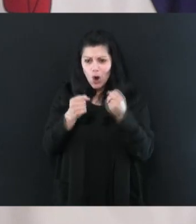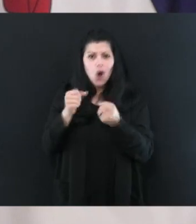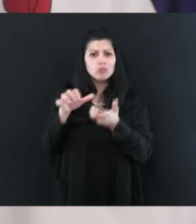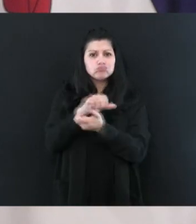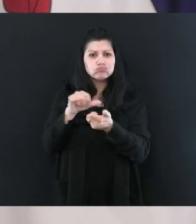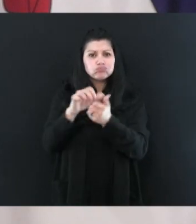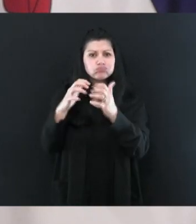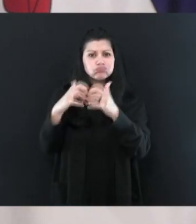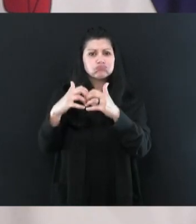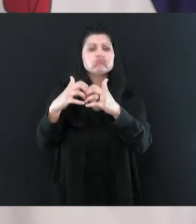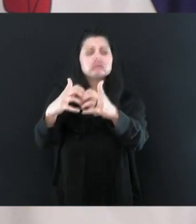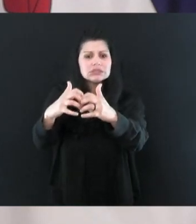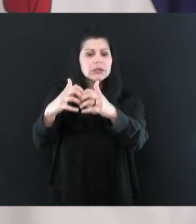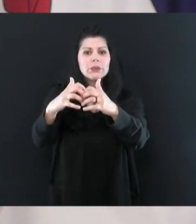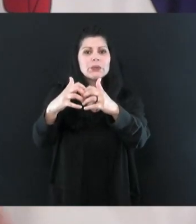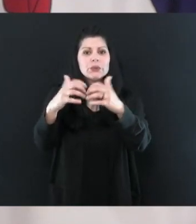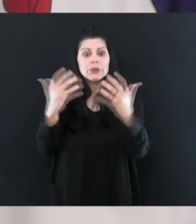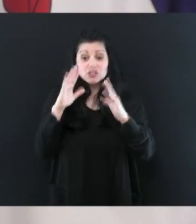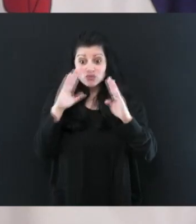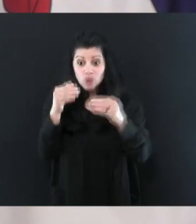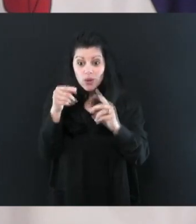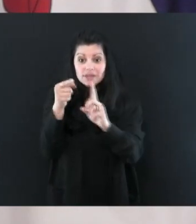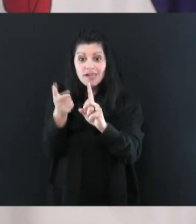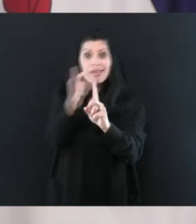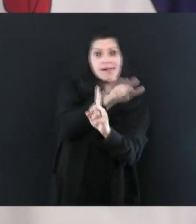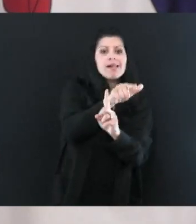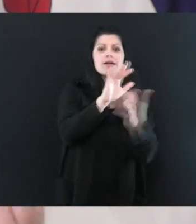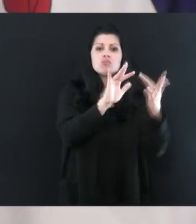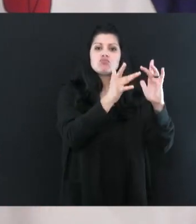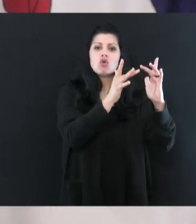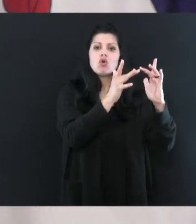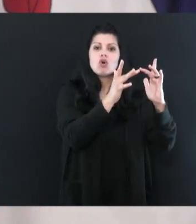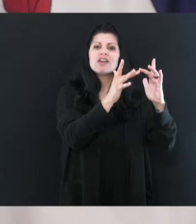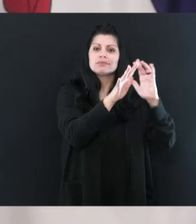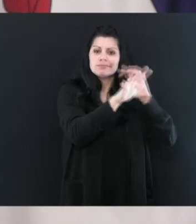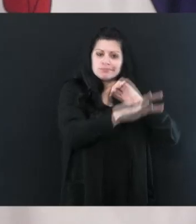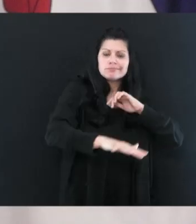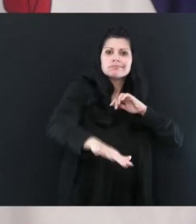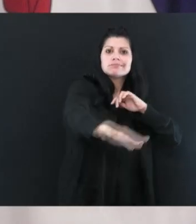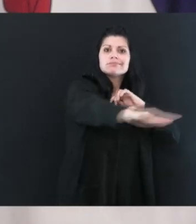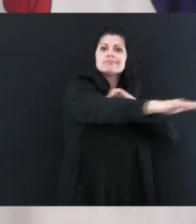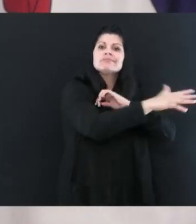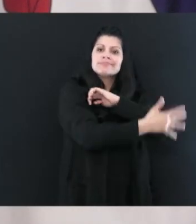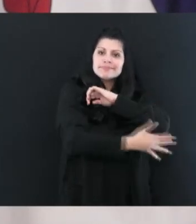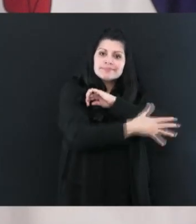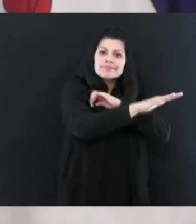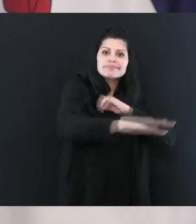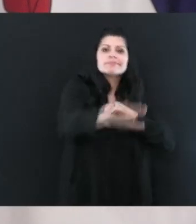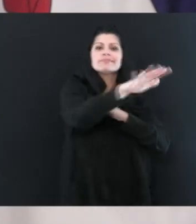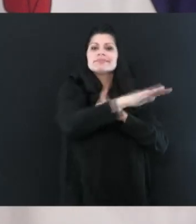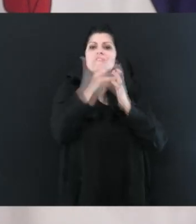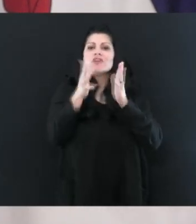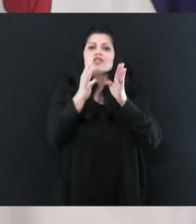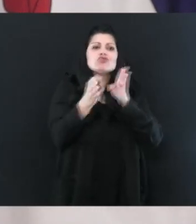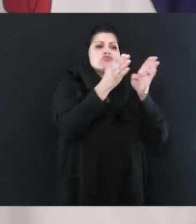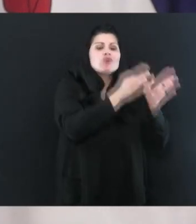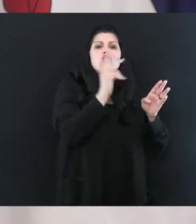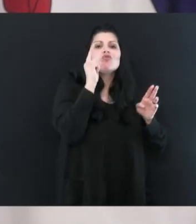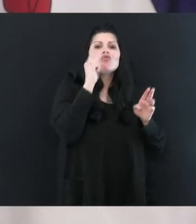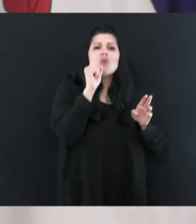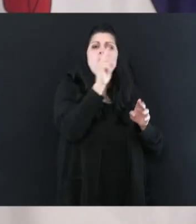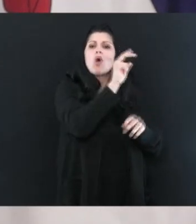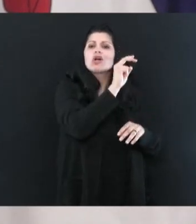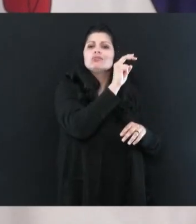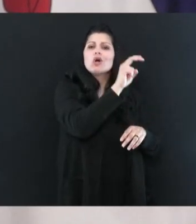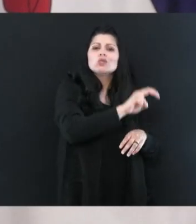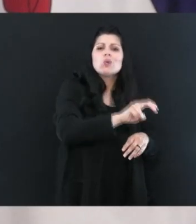not? And there's so many other things, diversification and tourism and all the different solicitations of